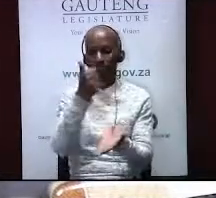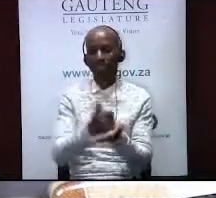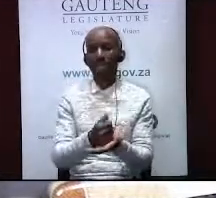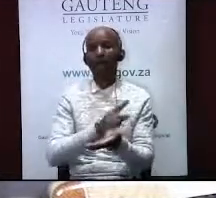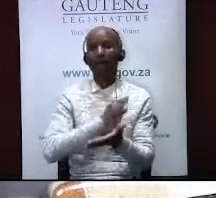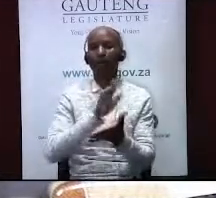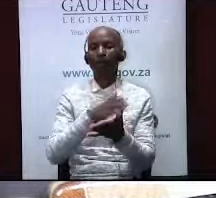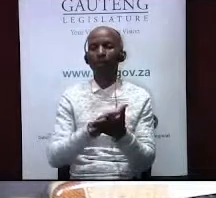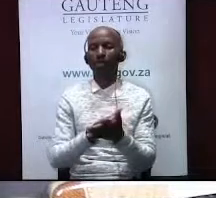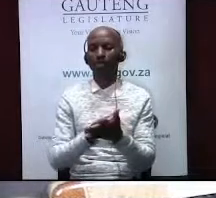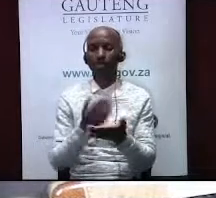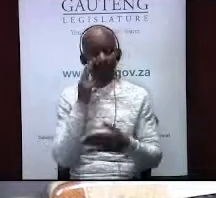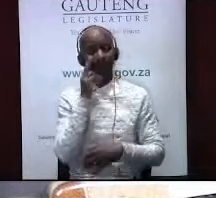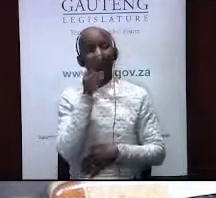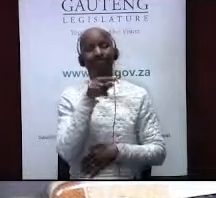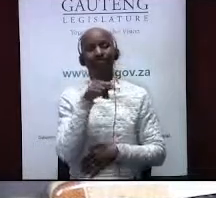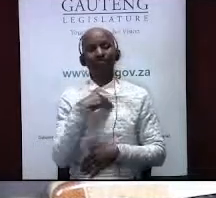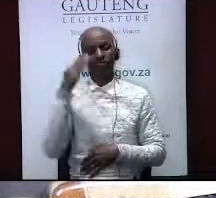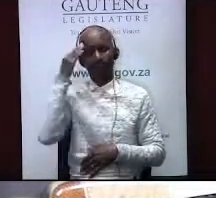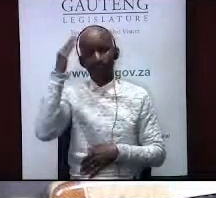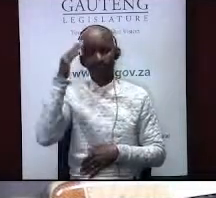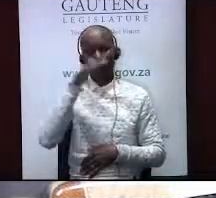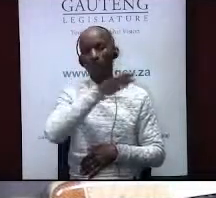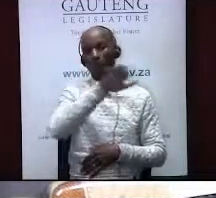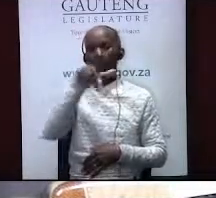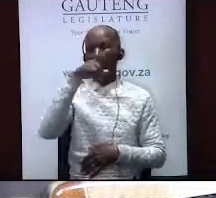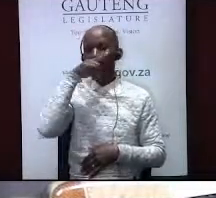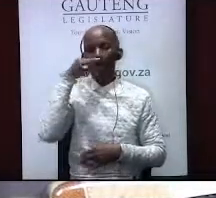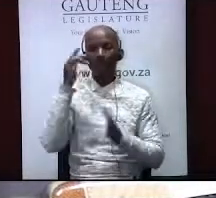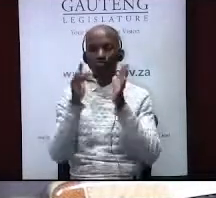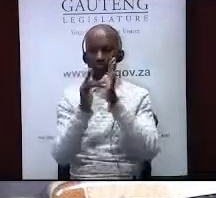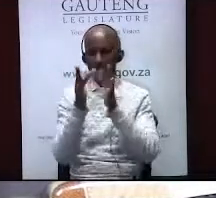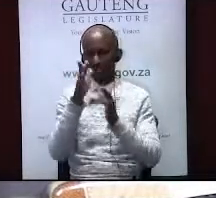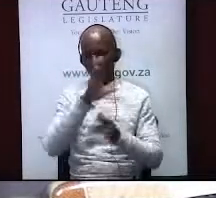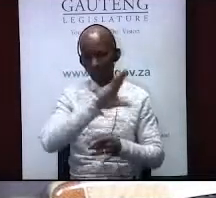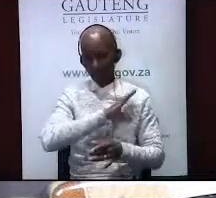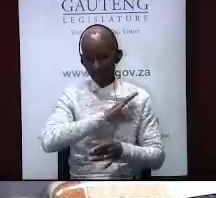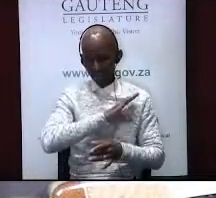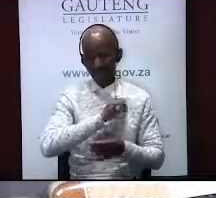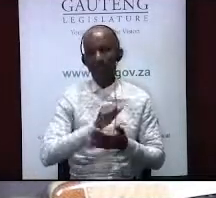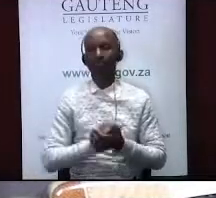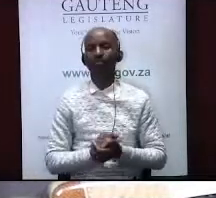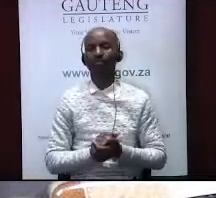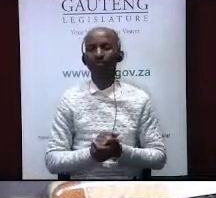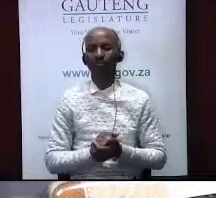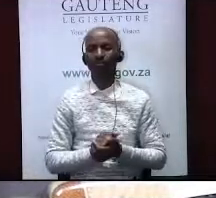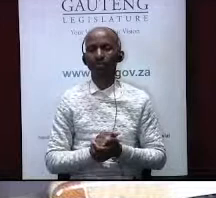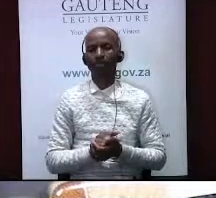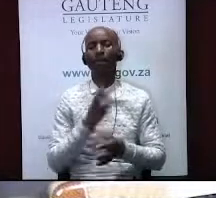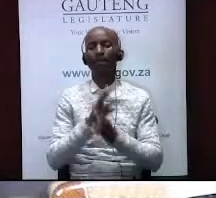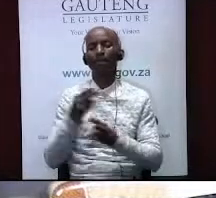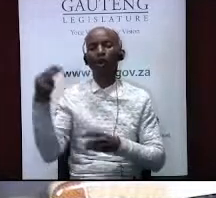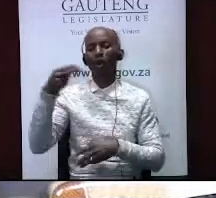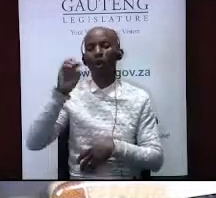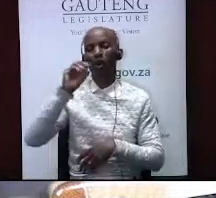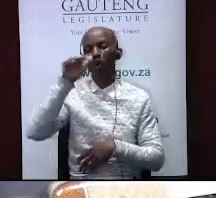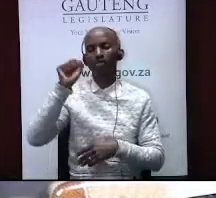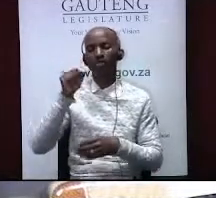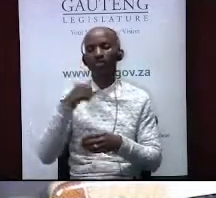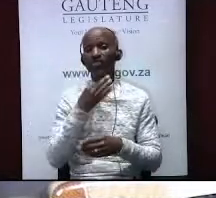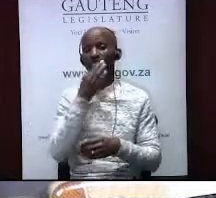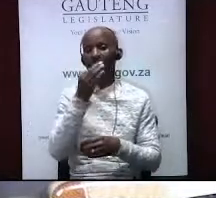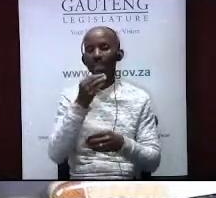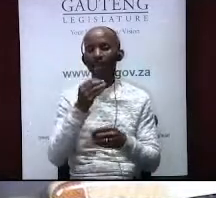Because I want to answer, Kelly, do me this abhorrent bit of lambre and Jesus Christ and Nazareth. May hopes you said a